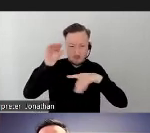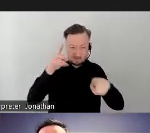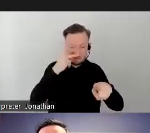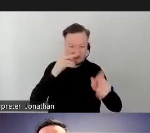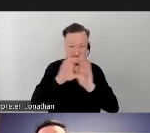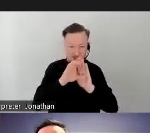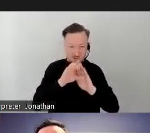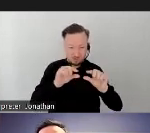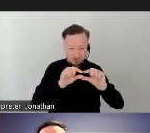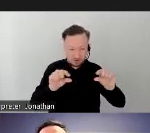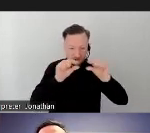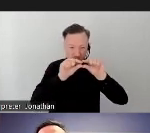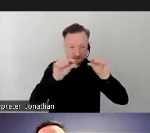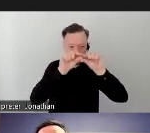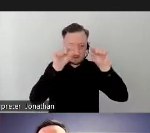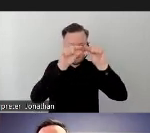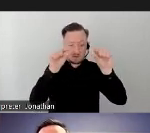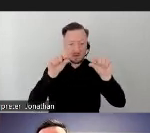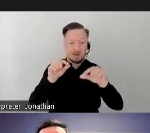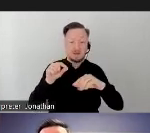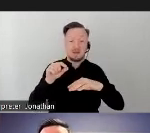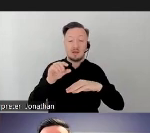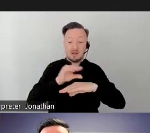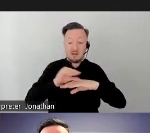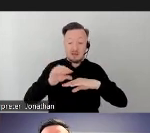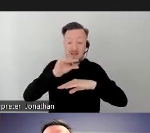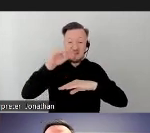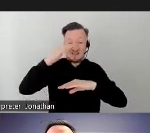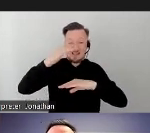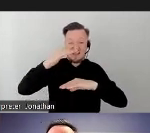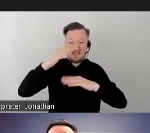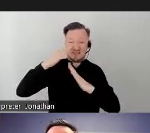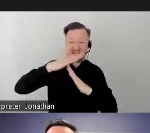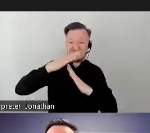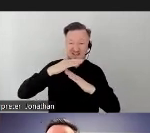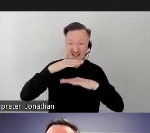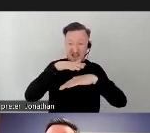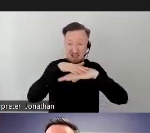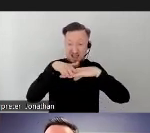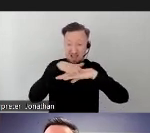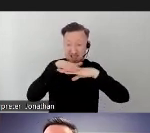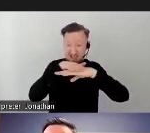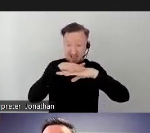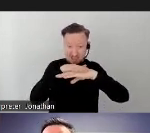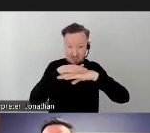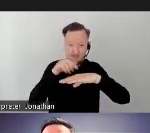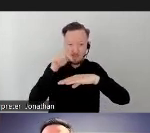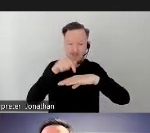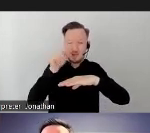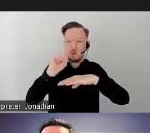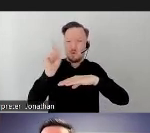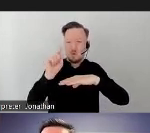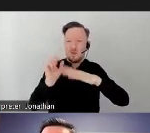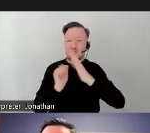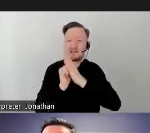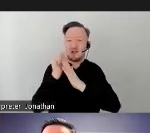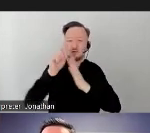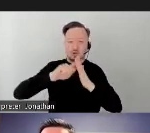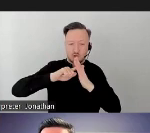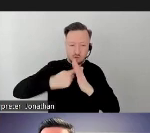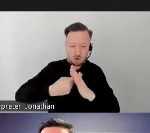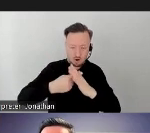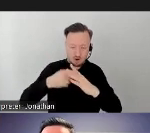cancer, usually the cancer starts at the top layer in the mucosa, where the cell goes through continuous cycle of death